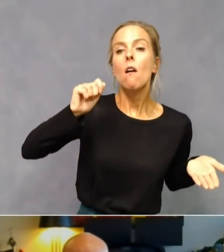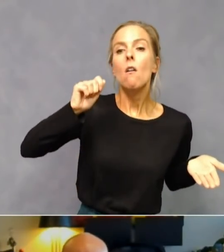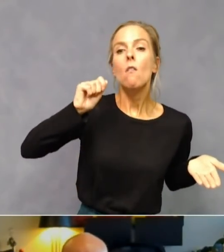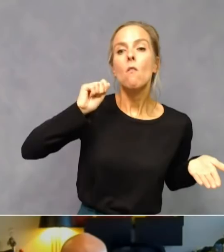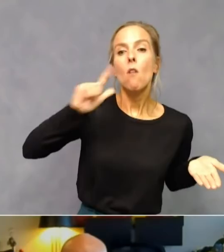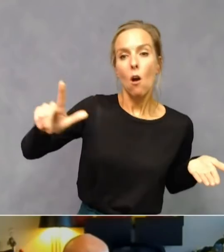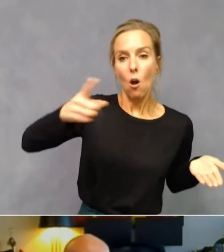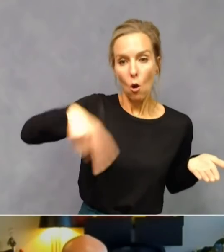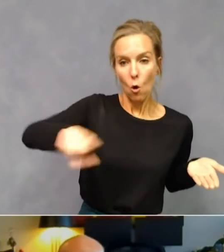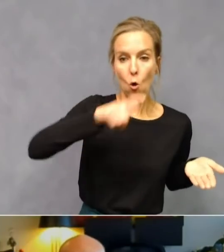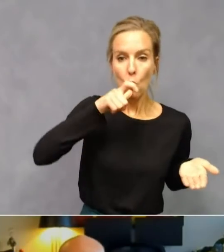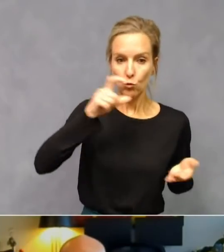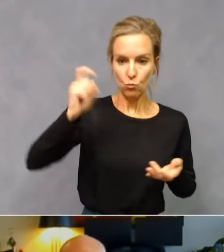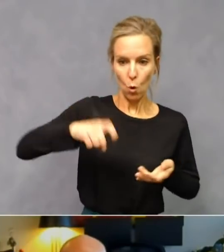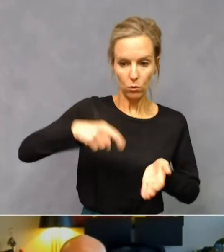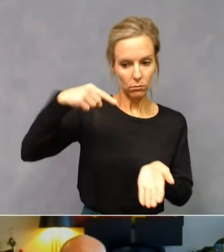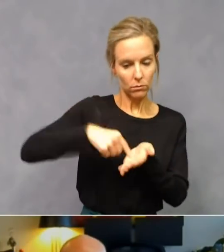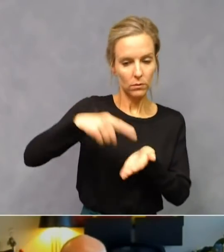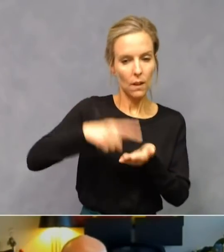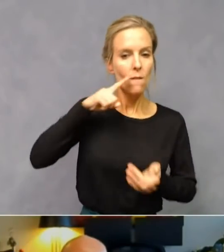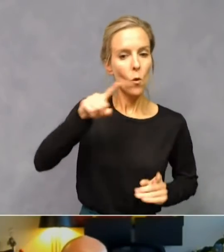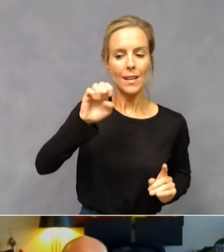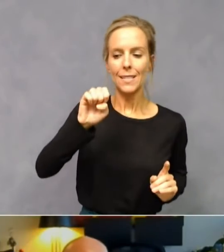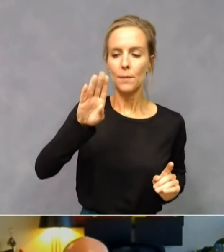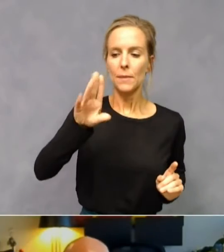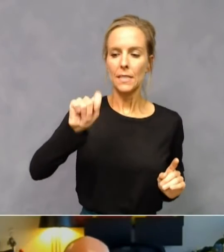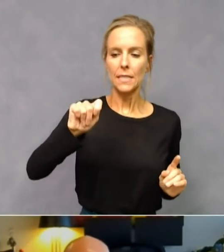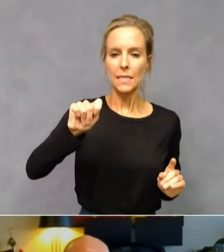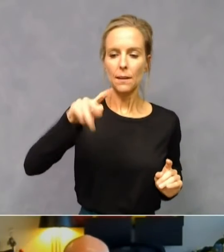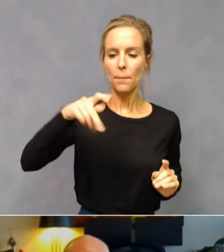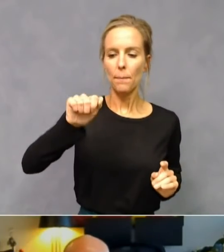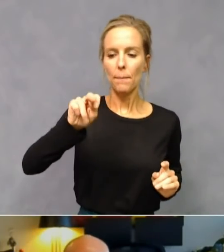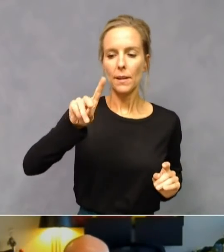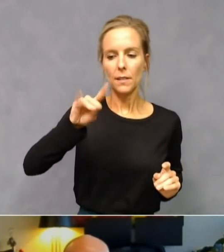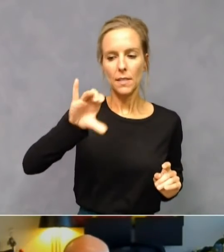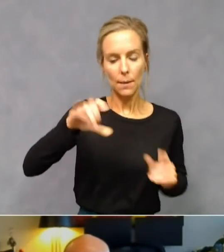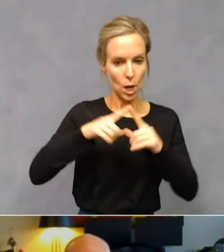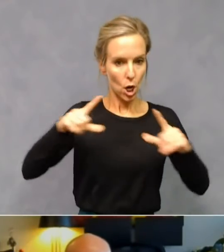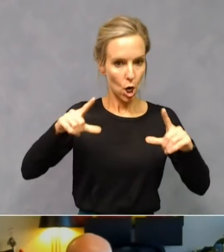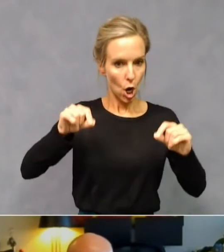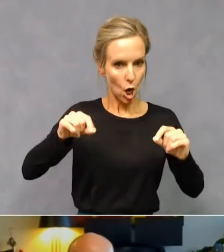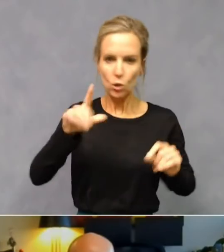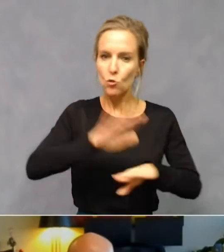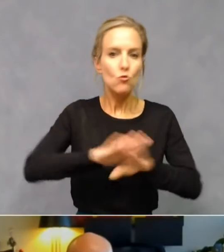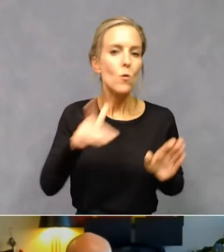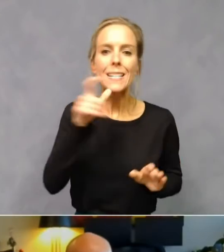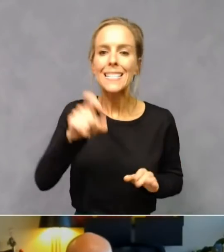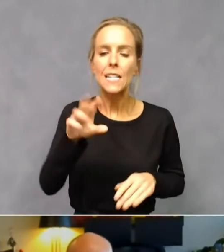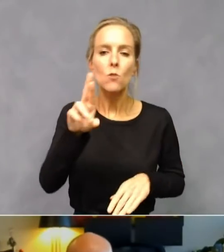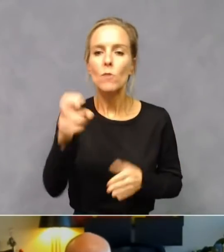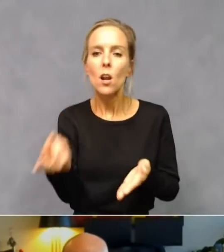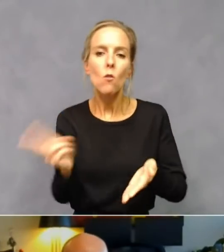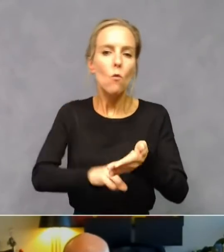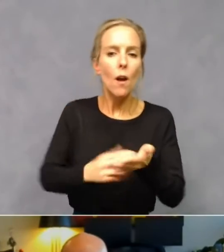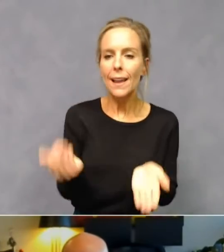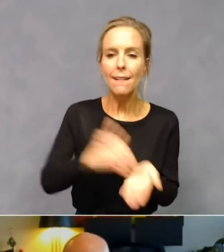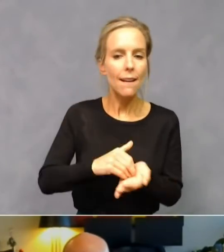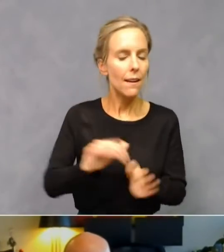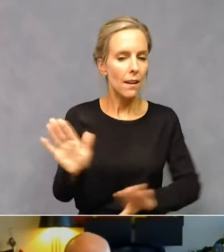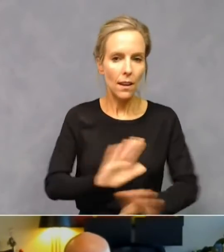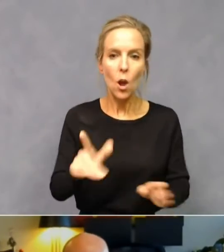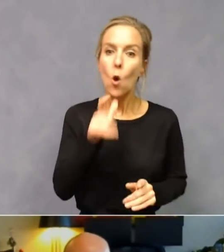pandemic EBT card should be receiving it. No need to re-enroll. Those folks who are eligible have